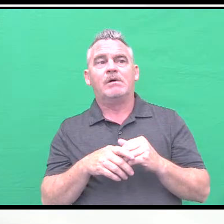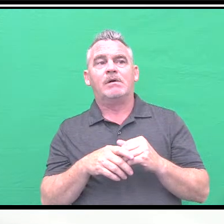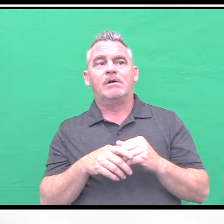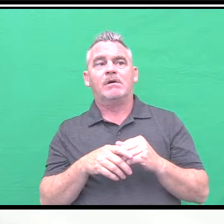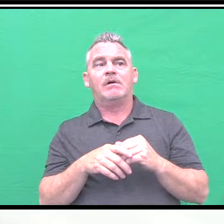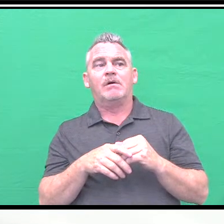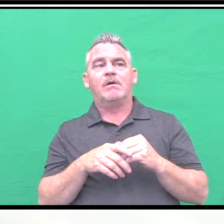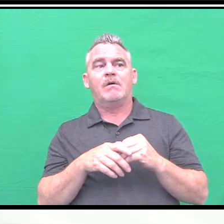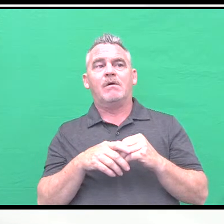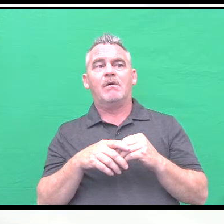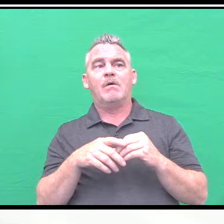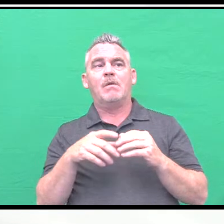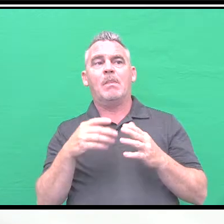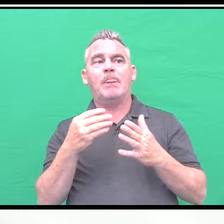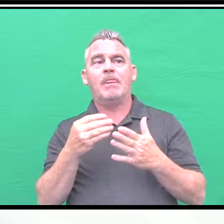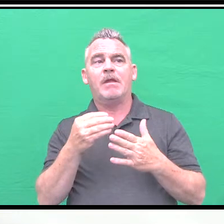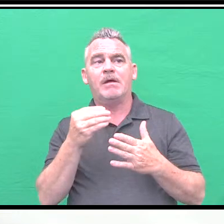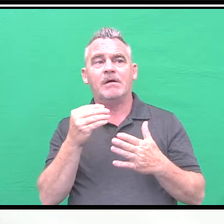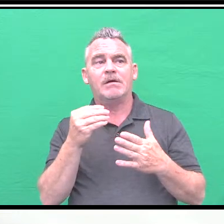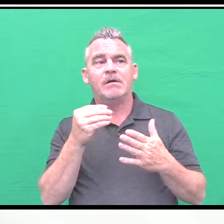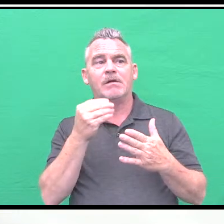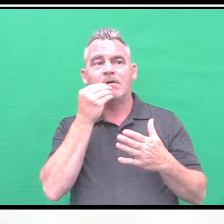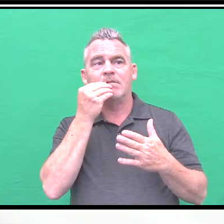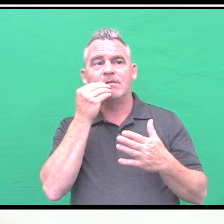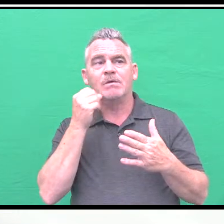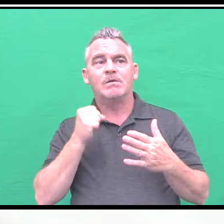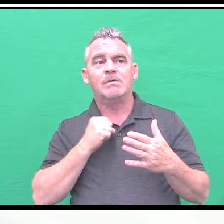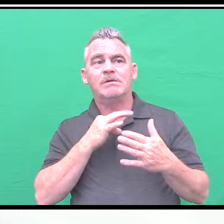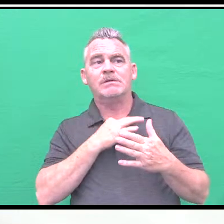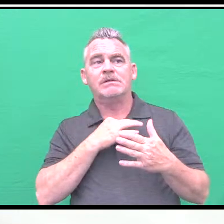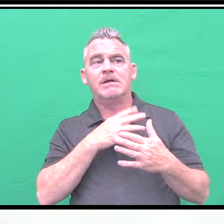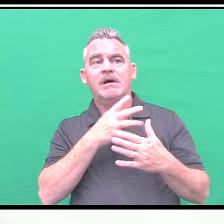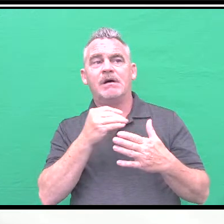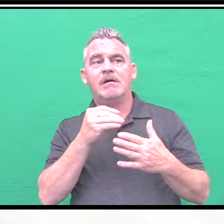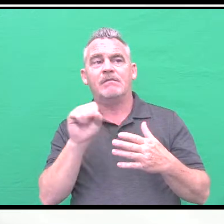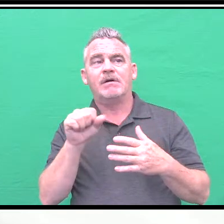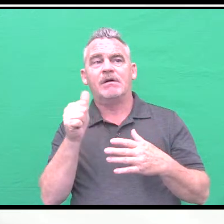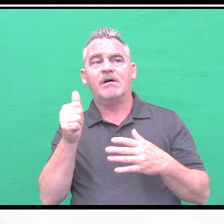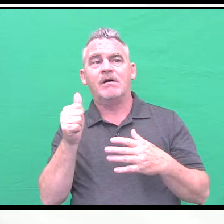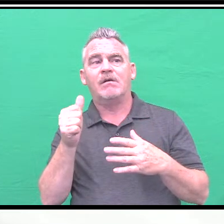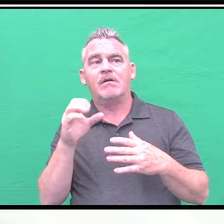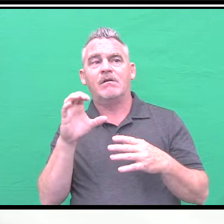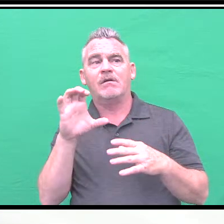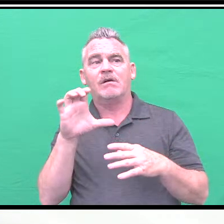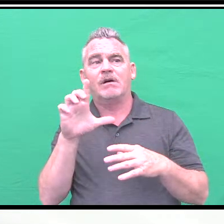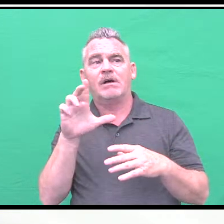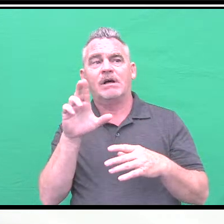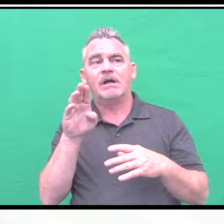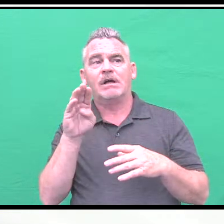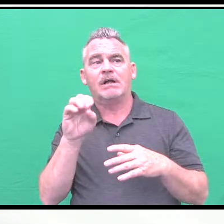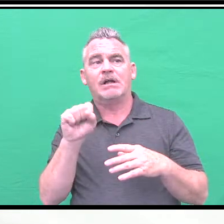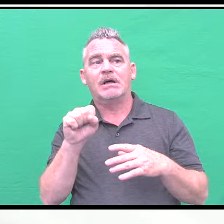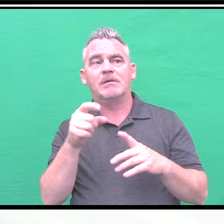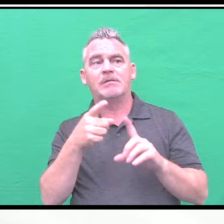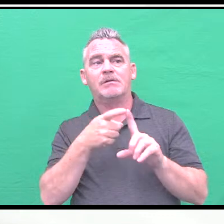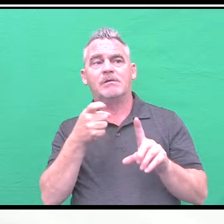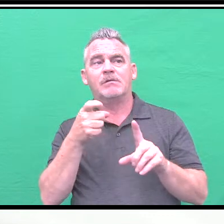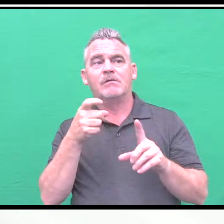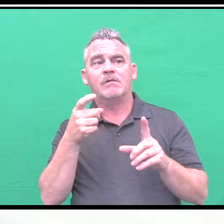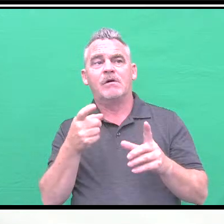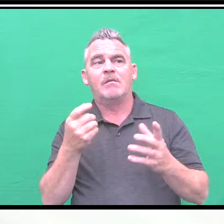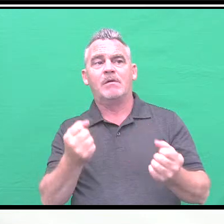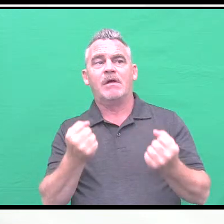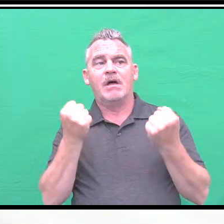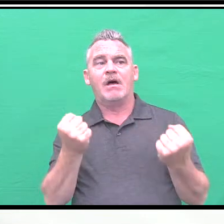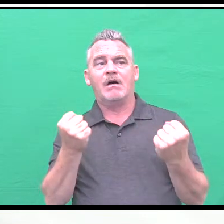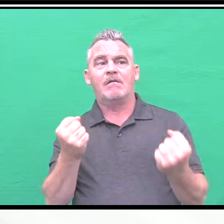our nutrition services staff, and those are where most of our claims were coming from during the past year. They were doing a lot of heavy lifting, so